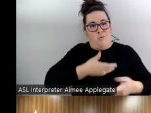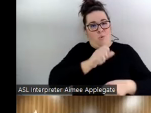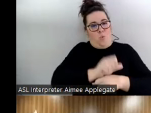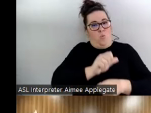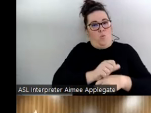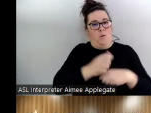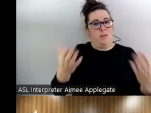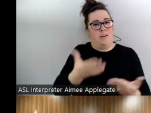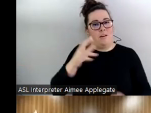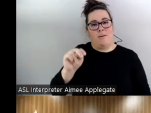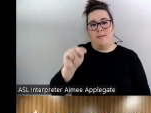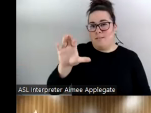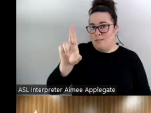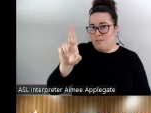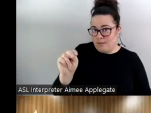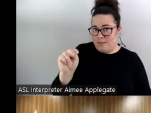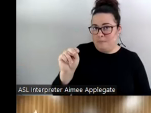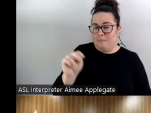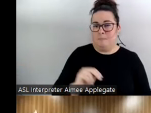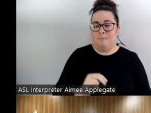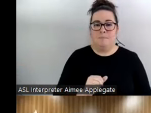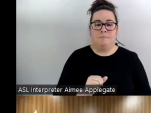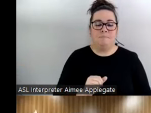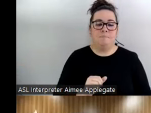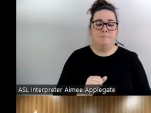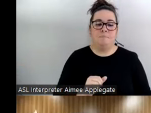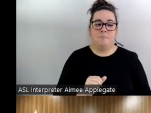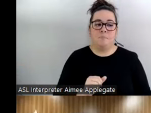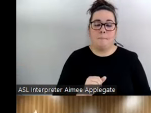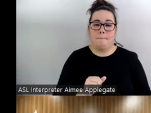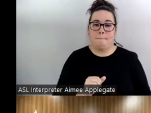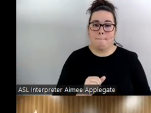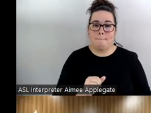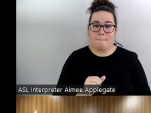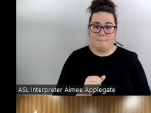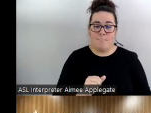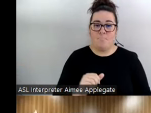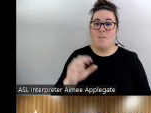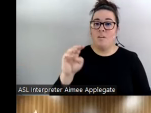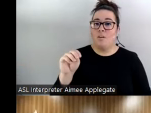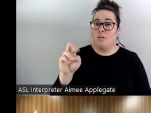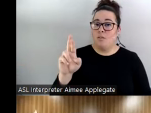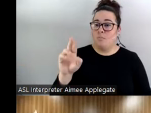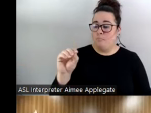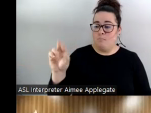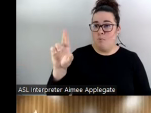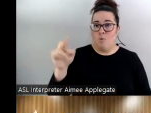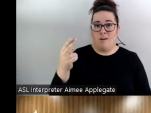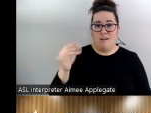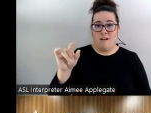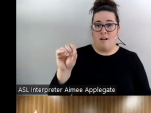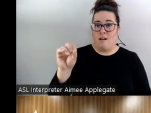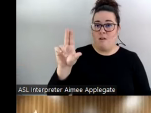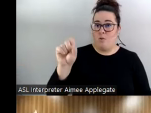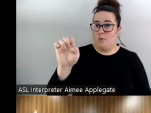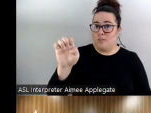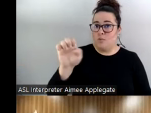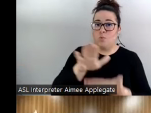doing in our community partners. But just so you'll know that the Morehouse School of Medicine and the National COVID Resiliency